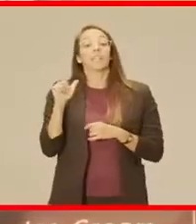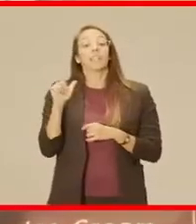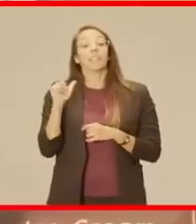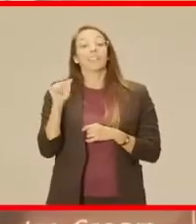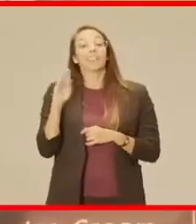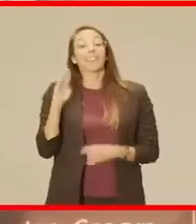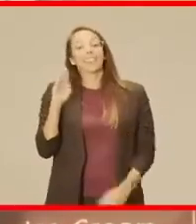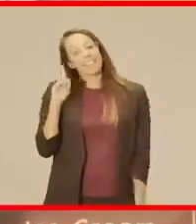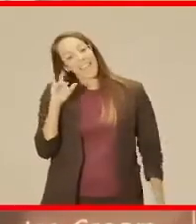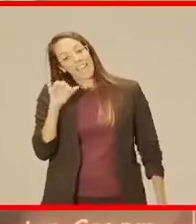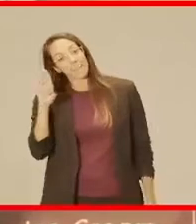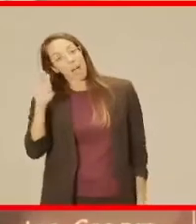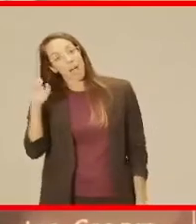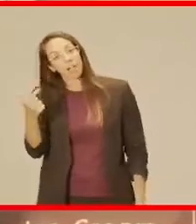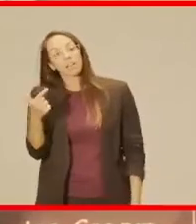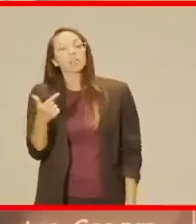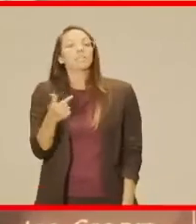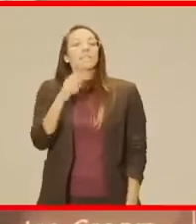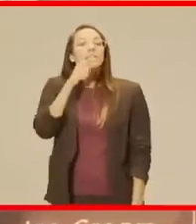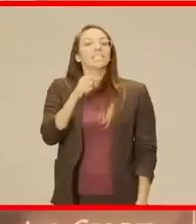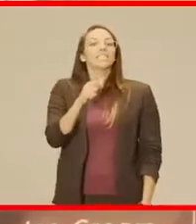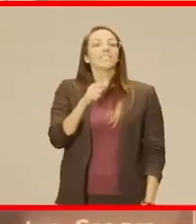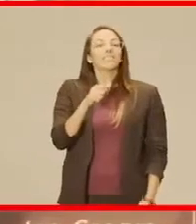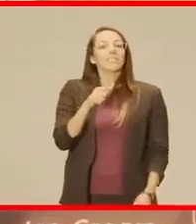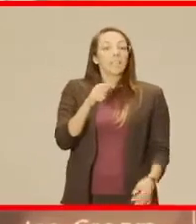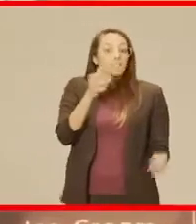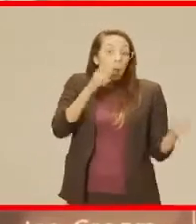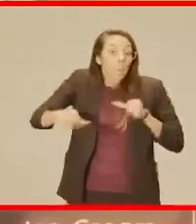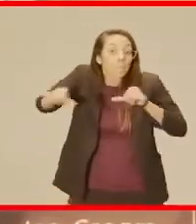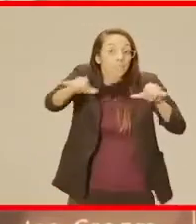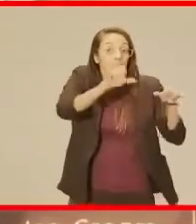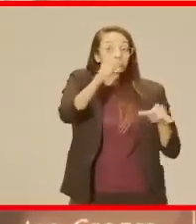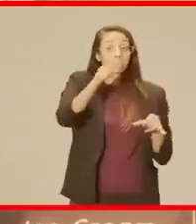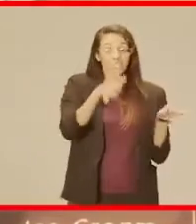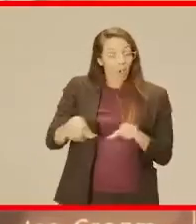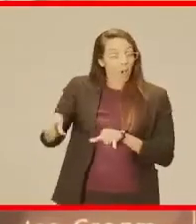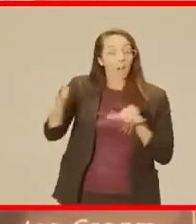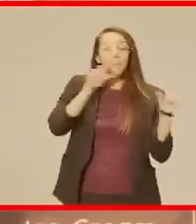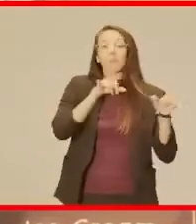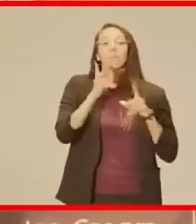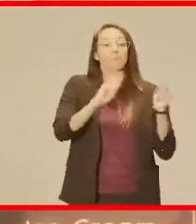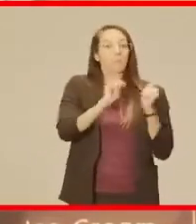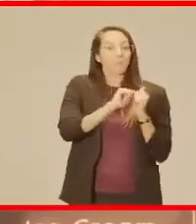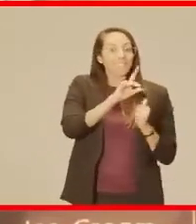you know, it's not uncommon, sadly, for people with disabilities to